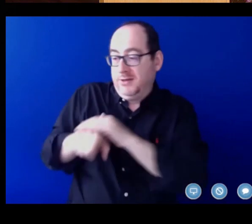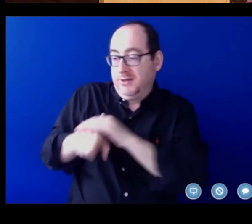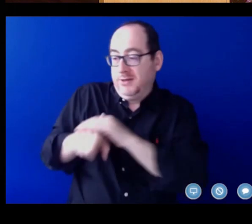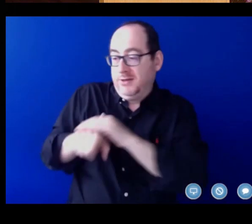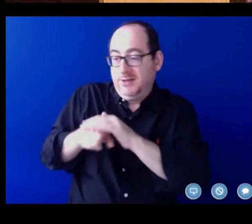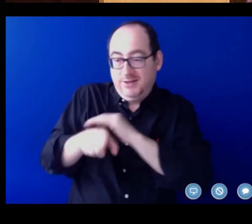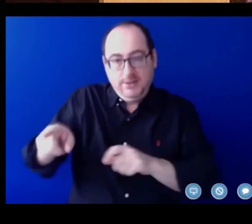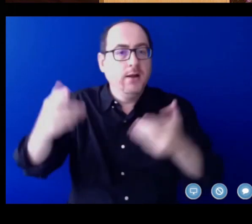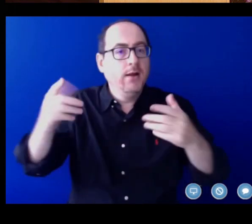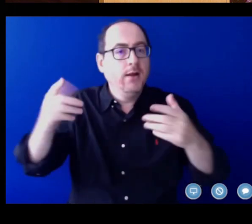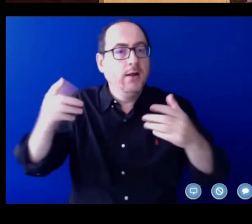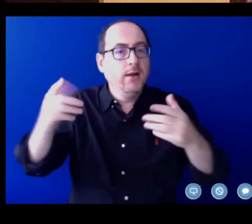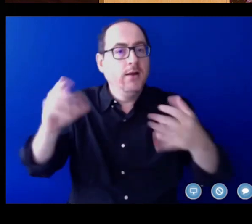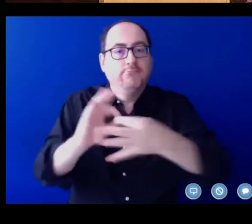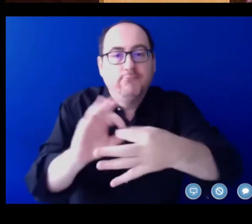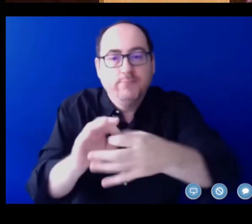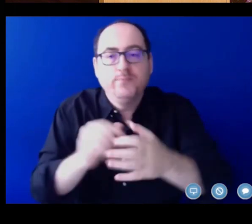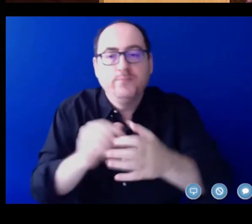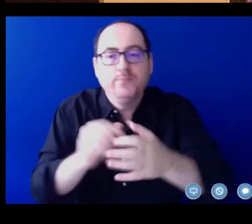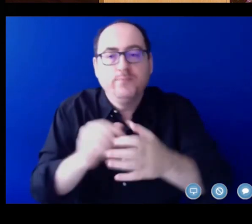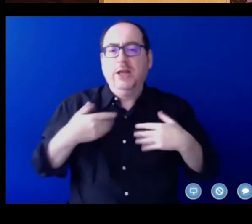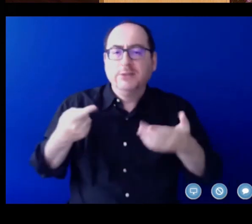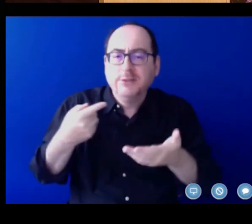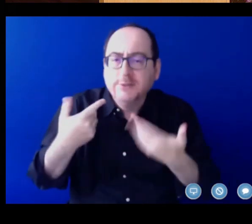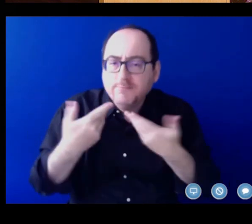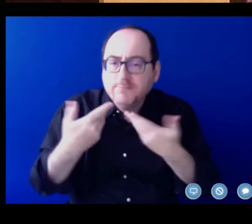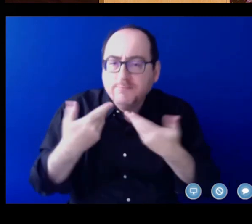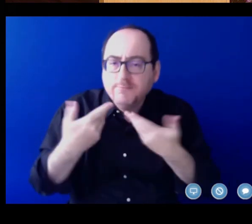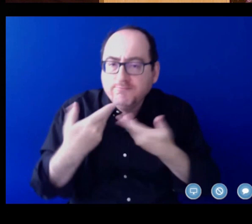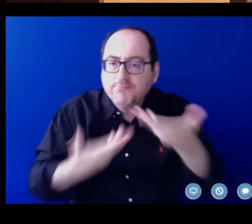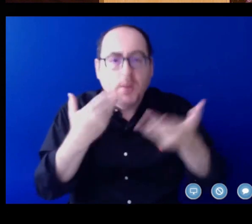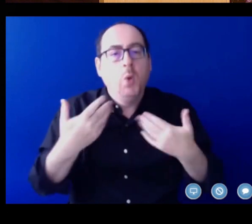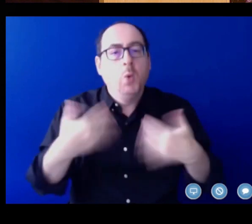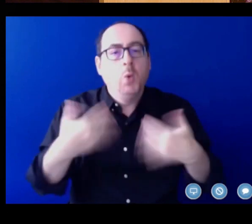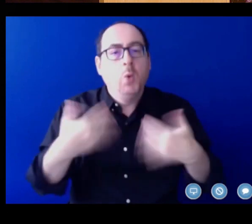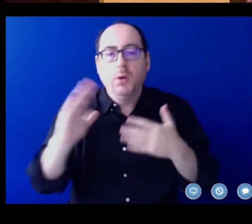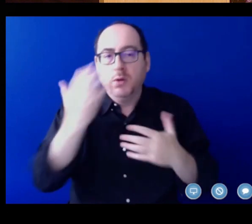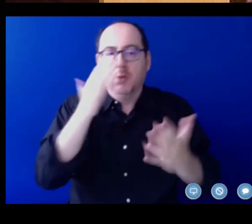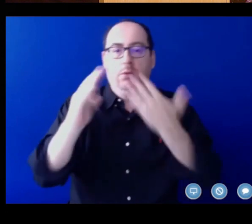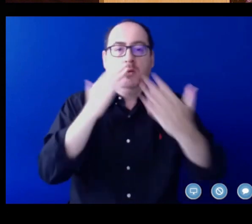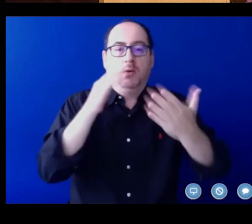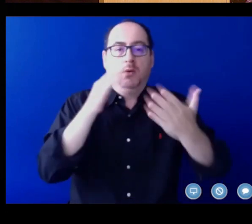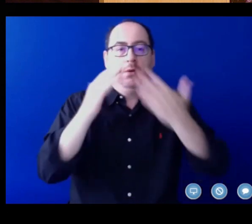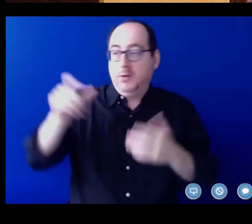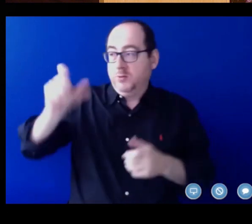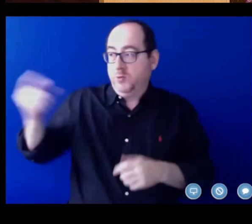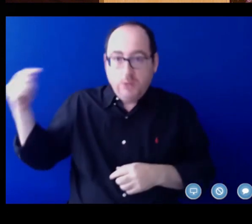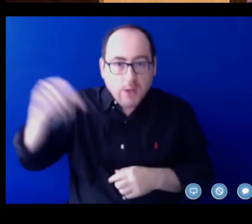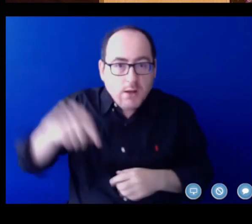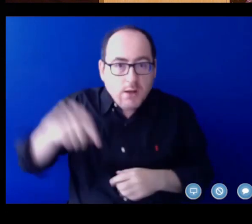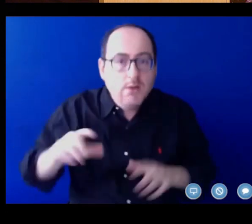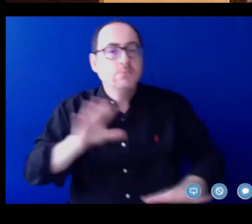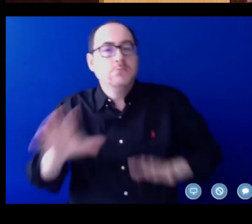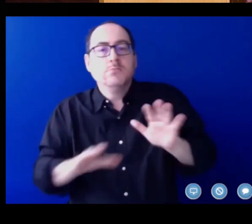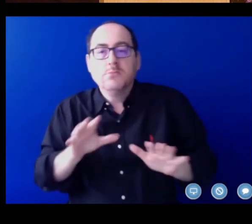mental health outcomes for young people, while social support in the country of settlement has been shown to be protective. In the absence